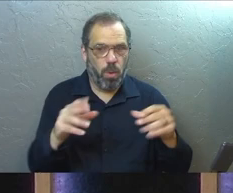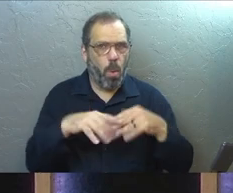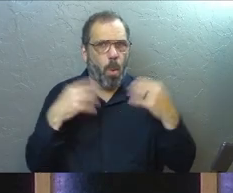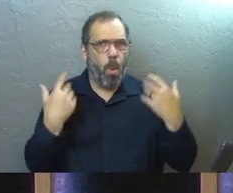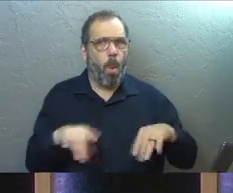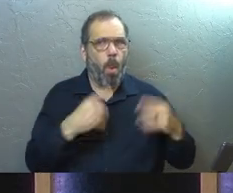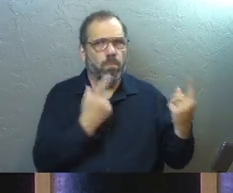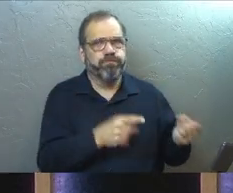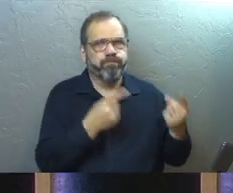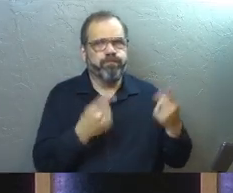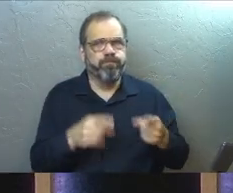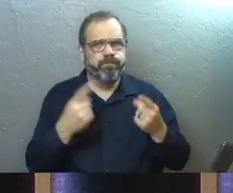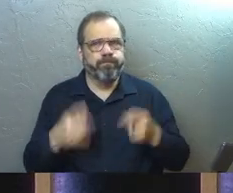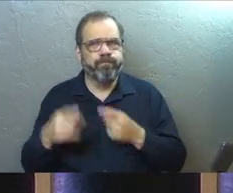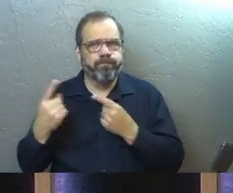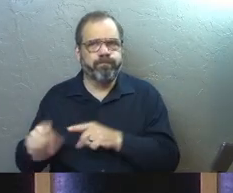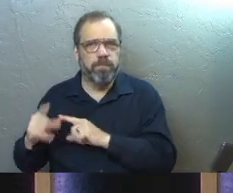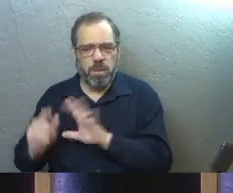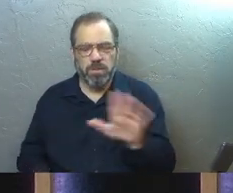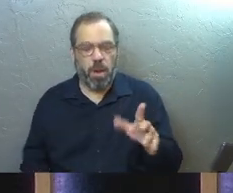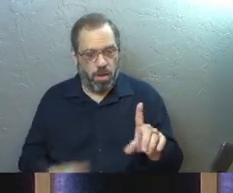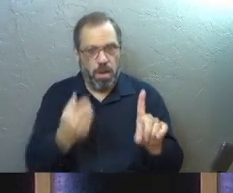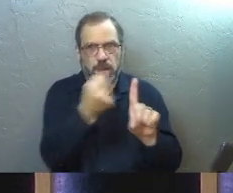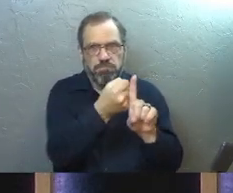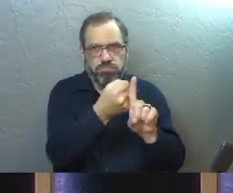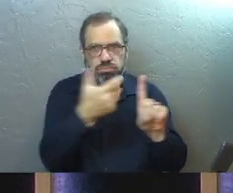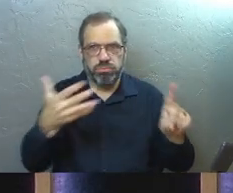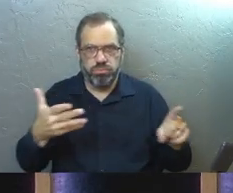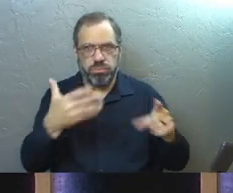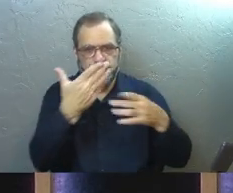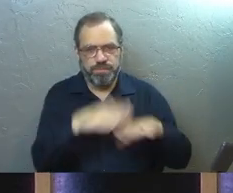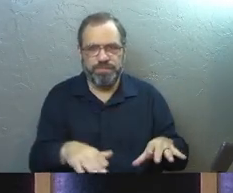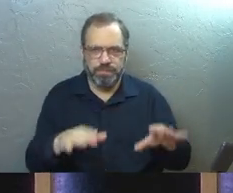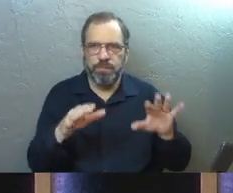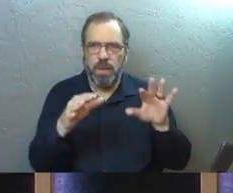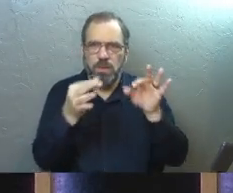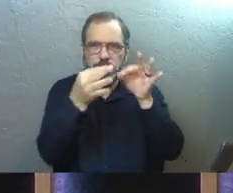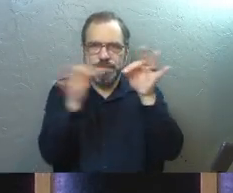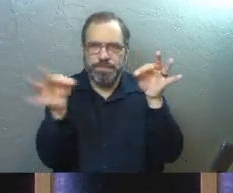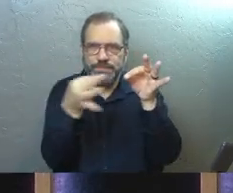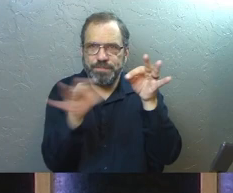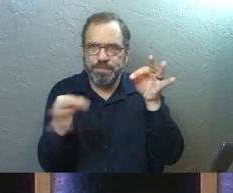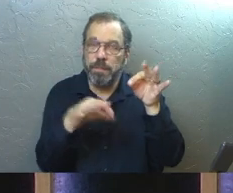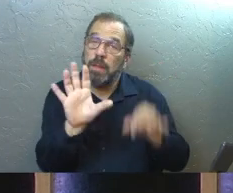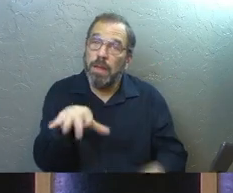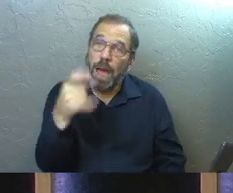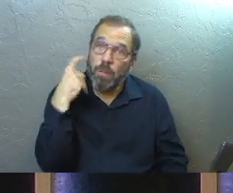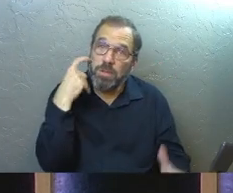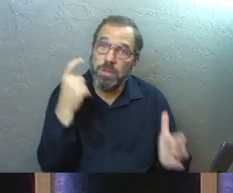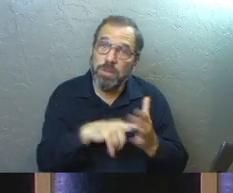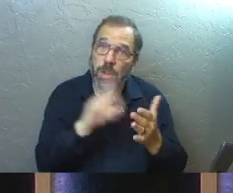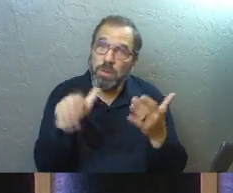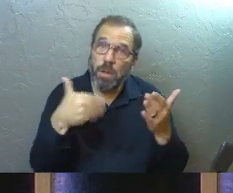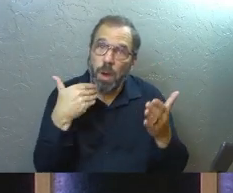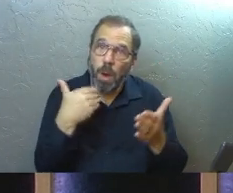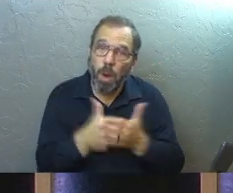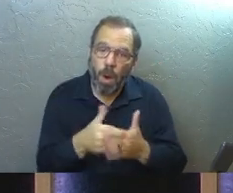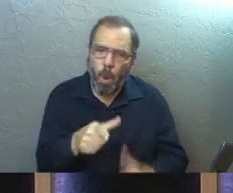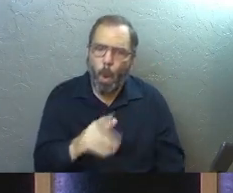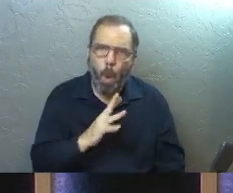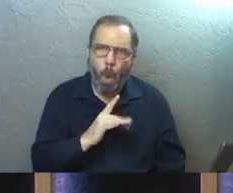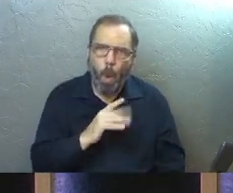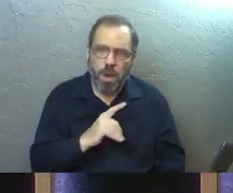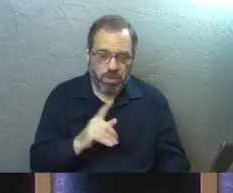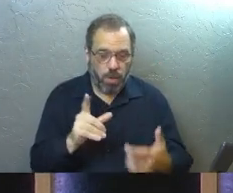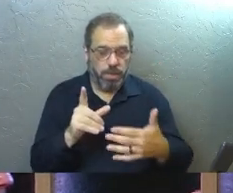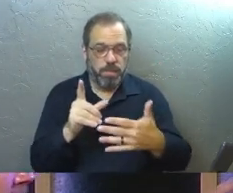passage. So I'm going to break this down a couple phrases at a time because I want you to see all the richness that's there.